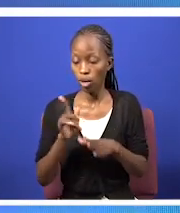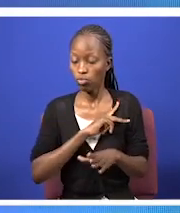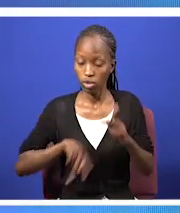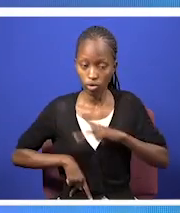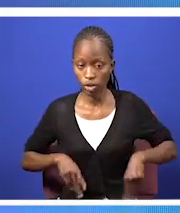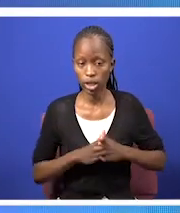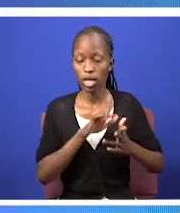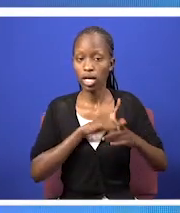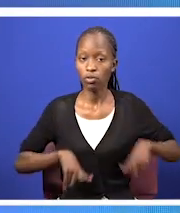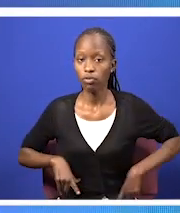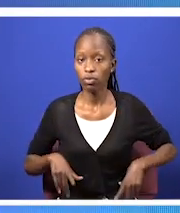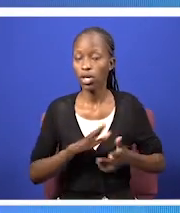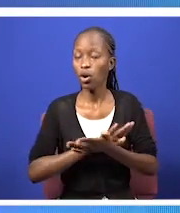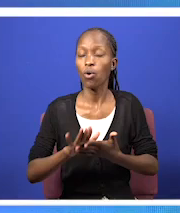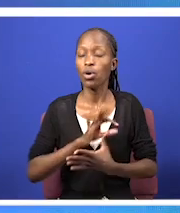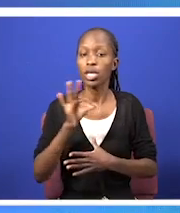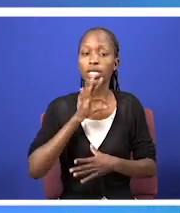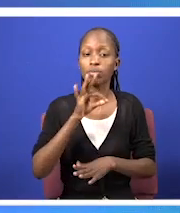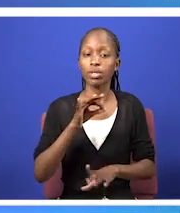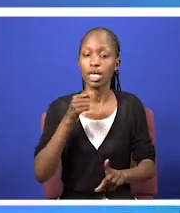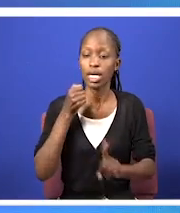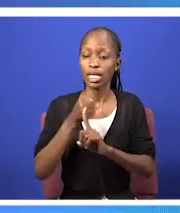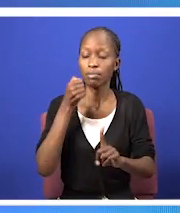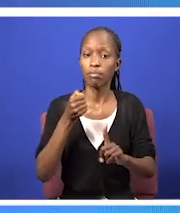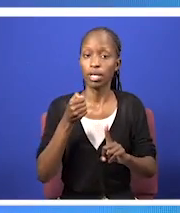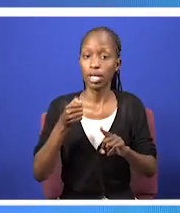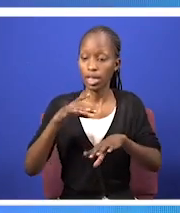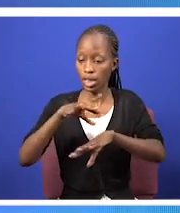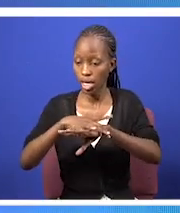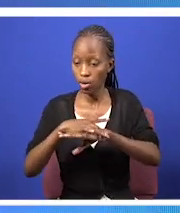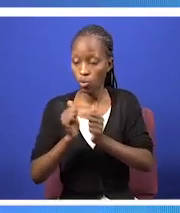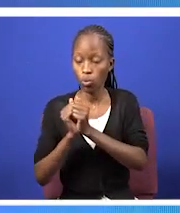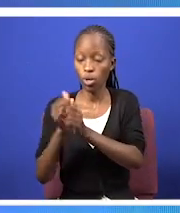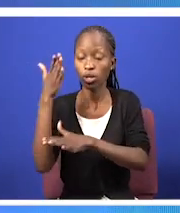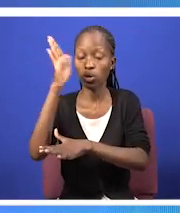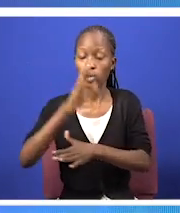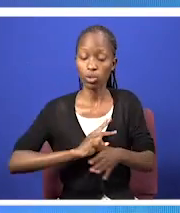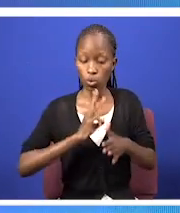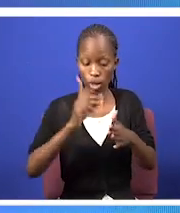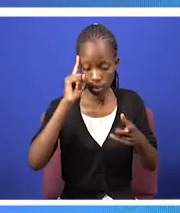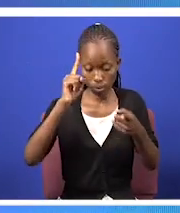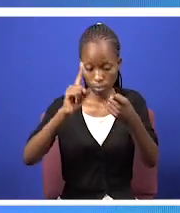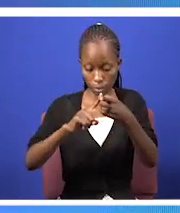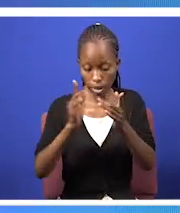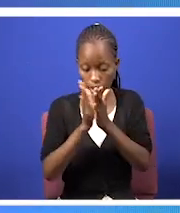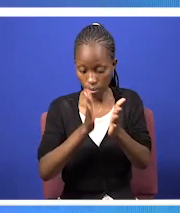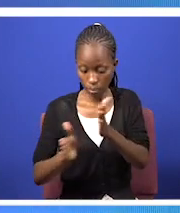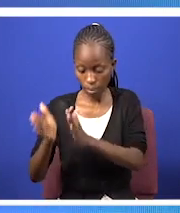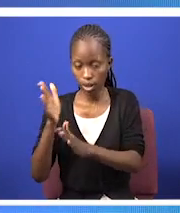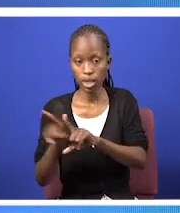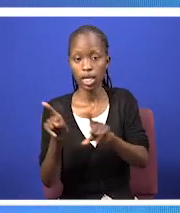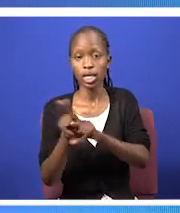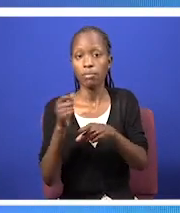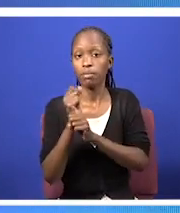we may be. The Holy Spirit is impacting the domain, this earth, with God's will, God's purpose, God's